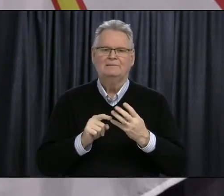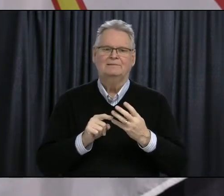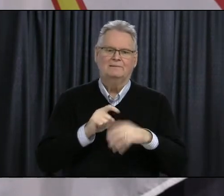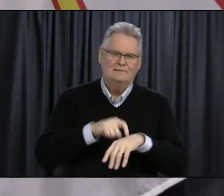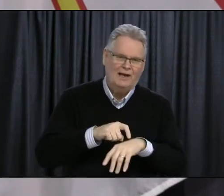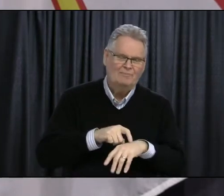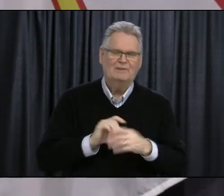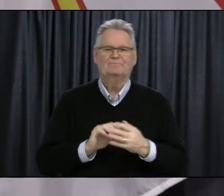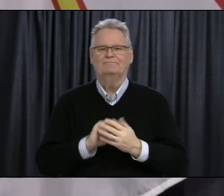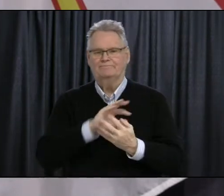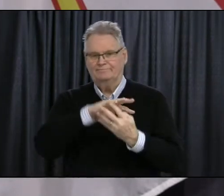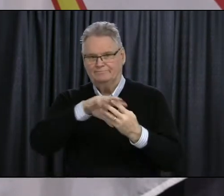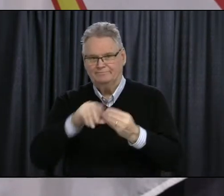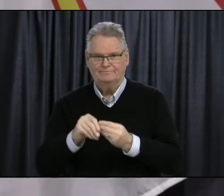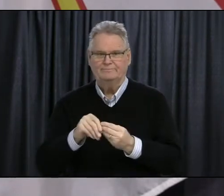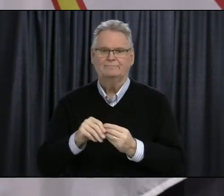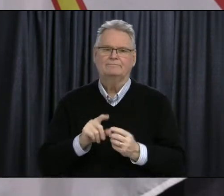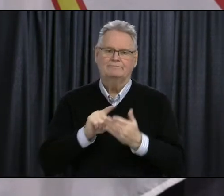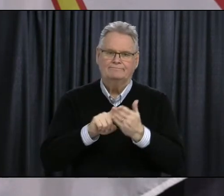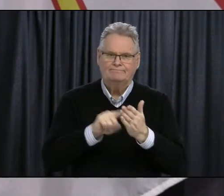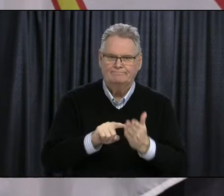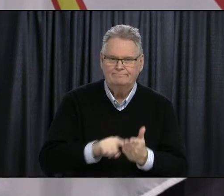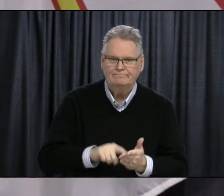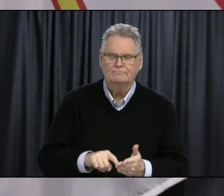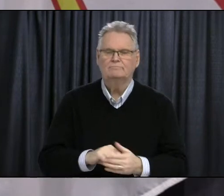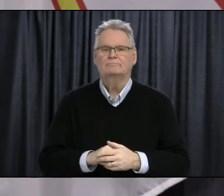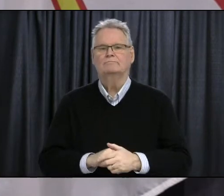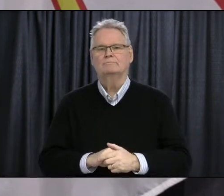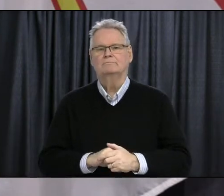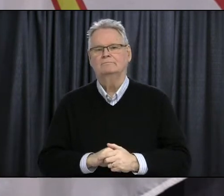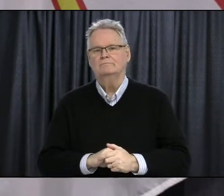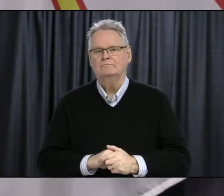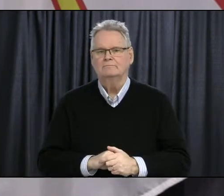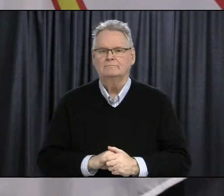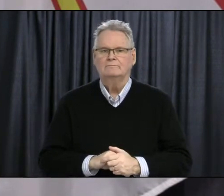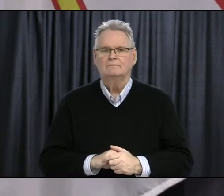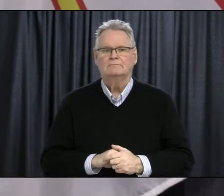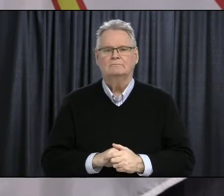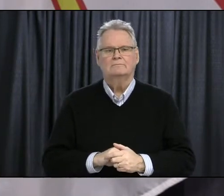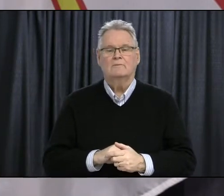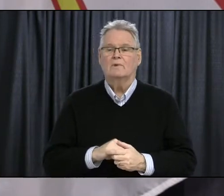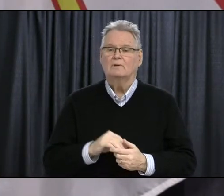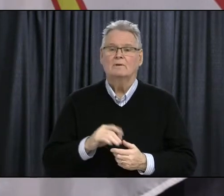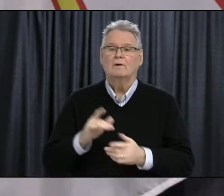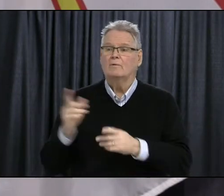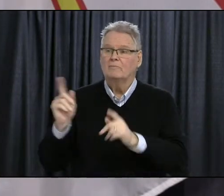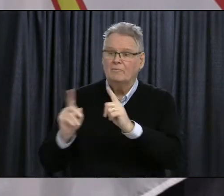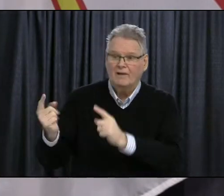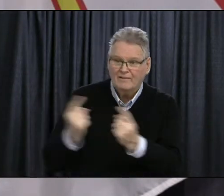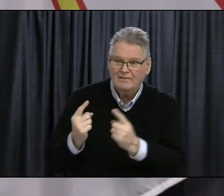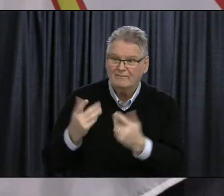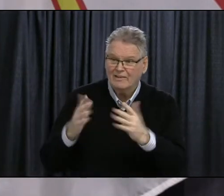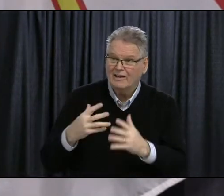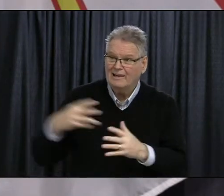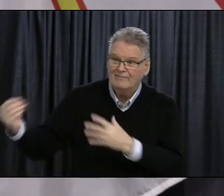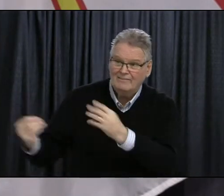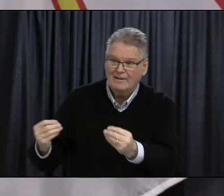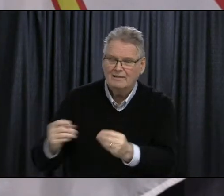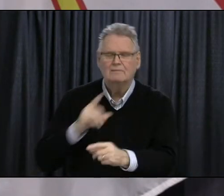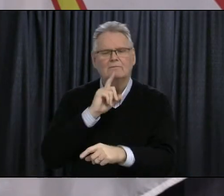duration, and common touch points. As an example, if you play sports, do not share water bottles or